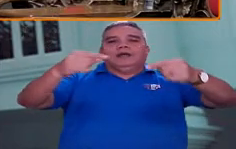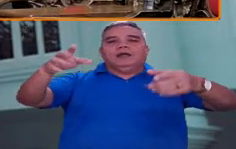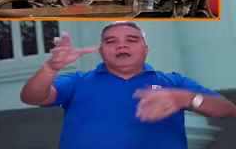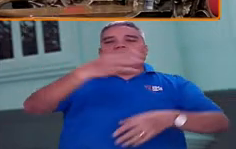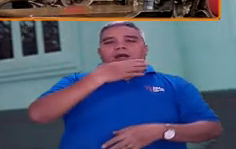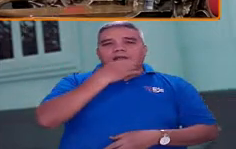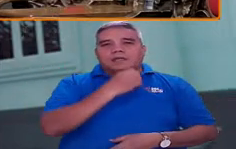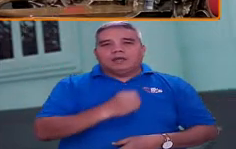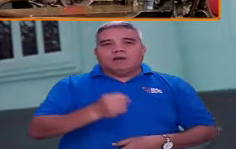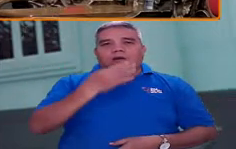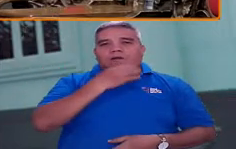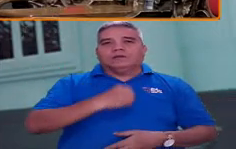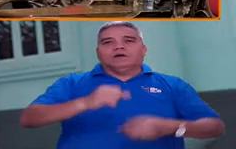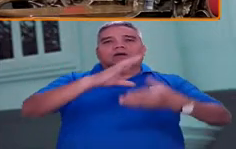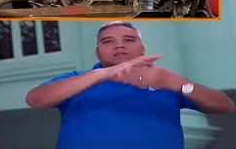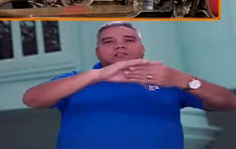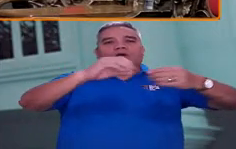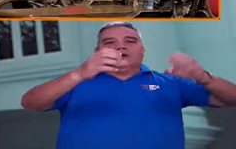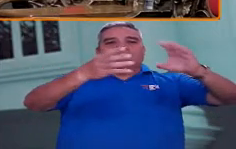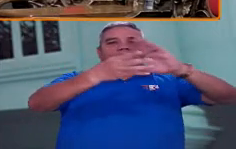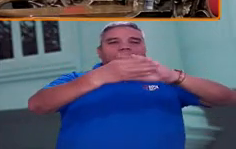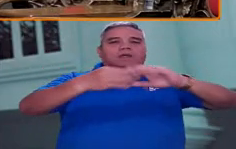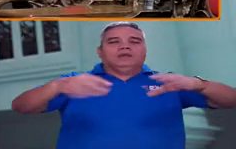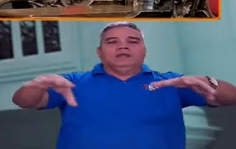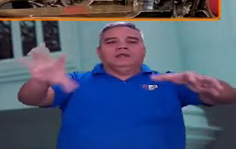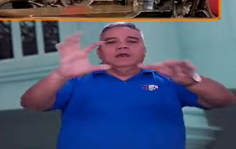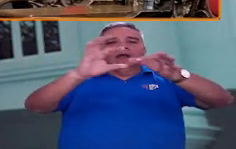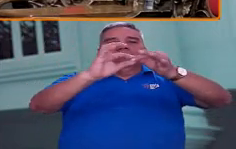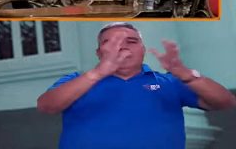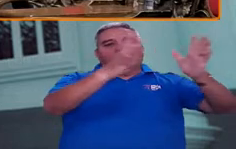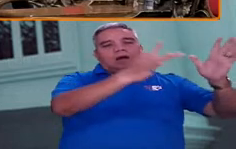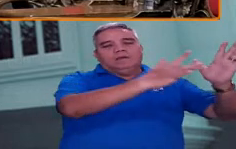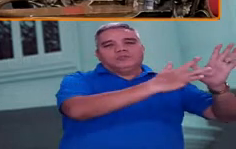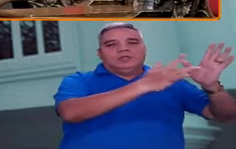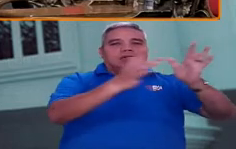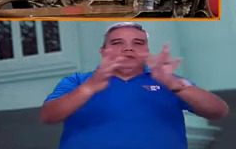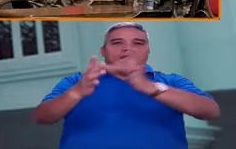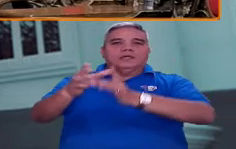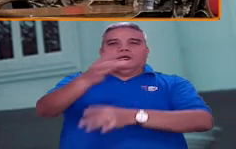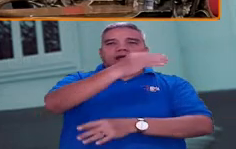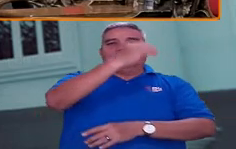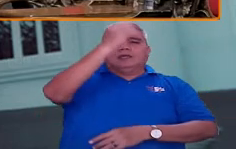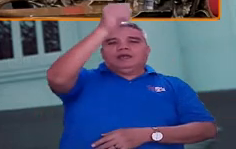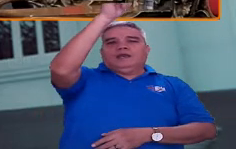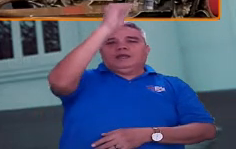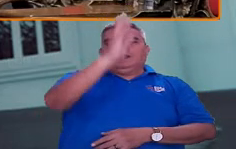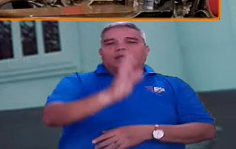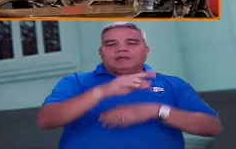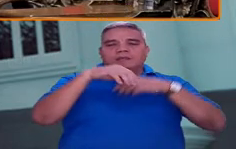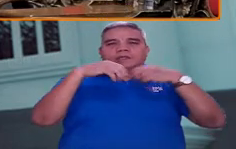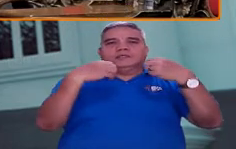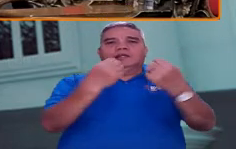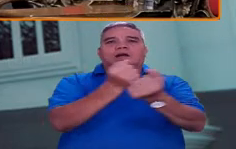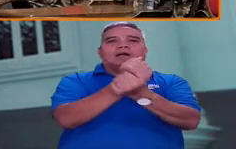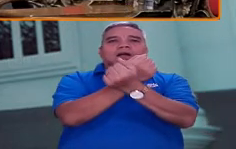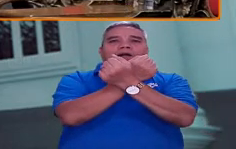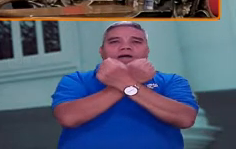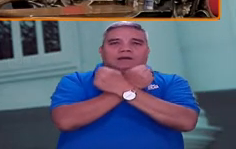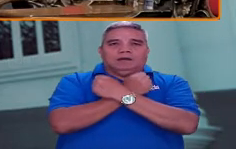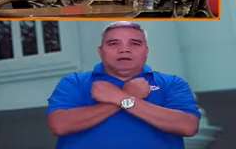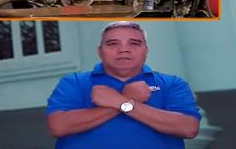to tell the old, old story of Jesus and